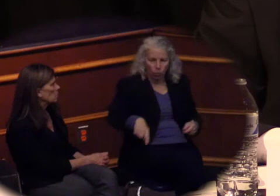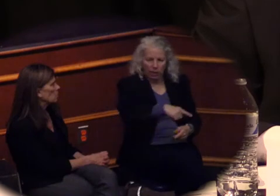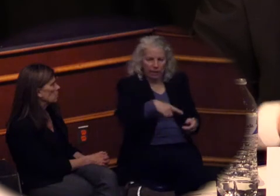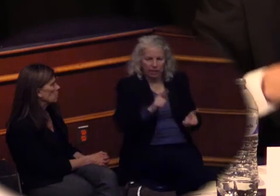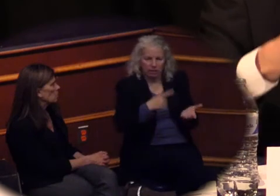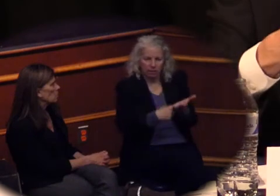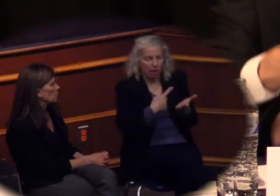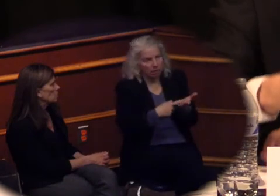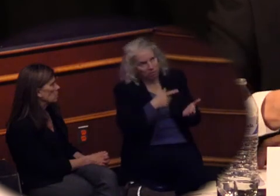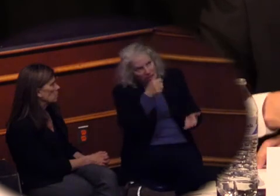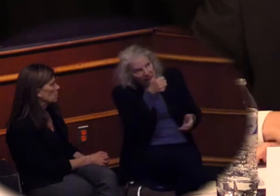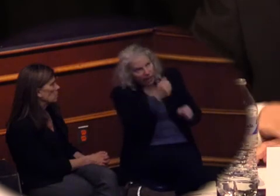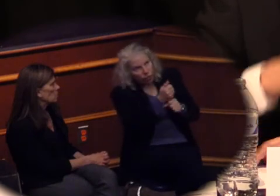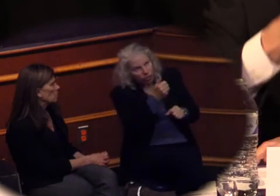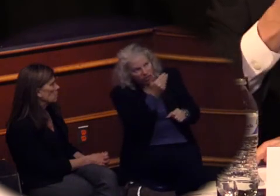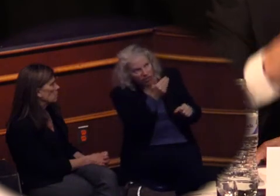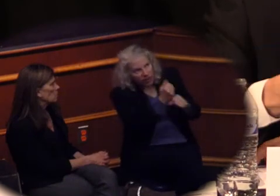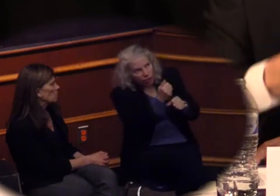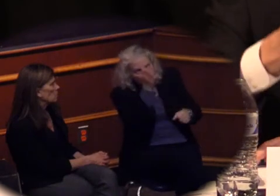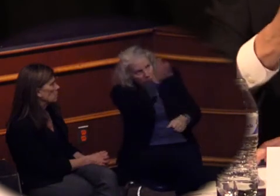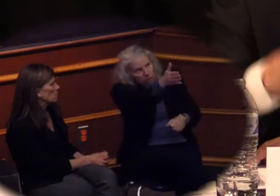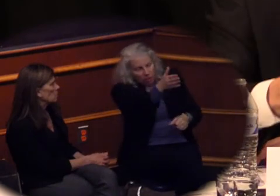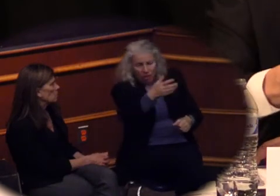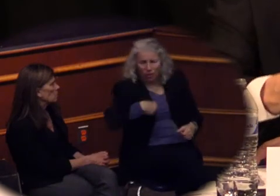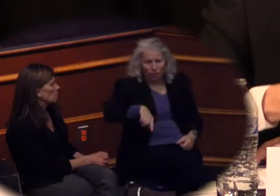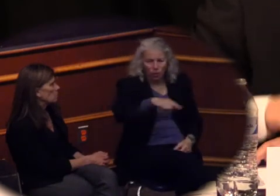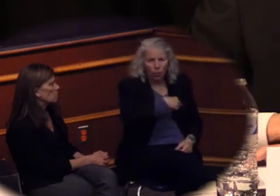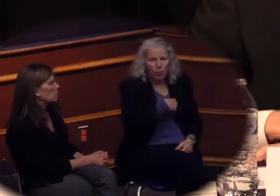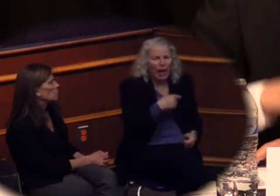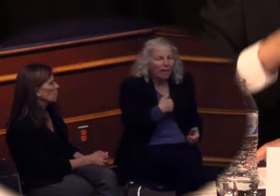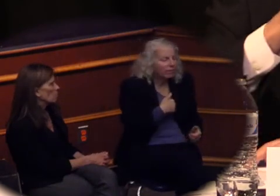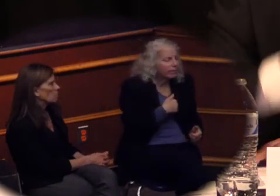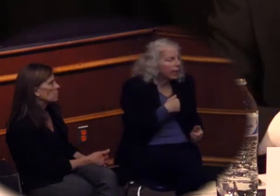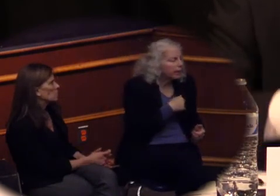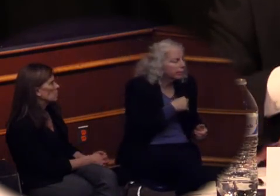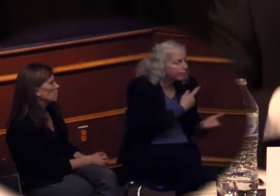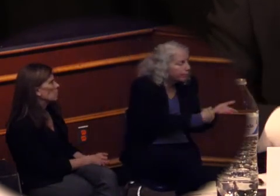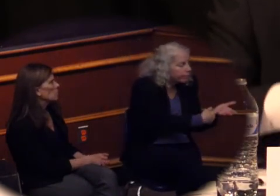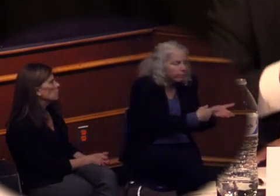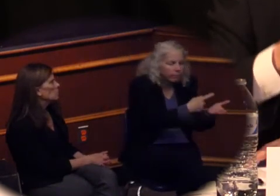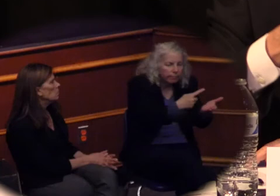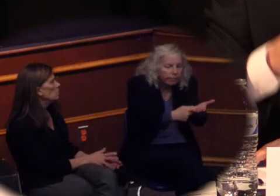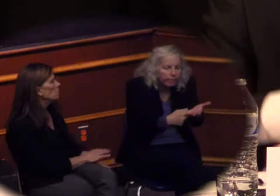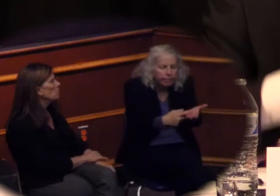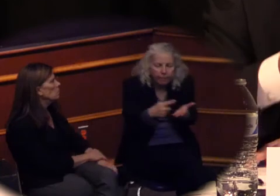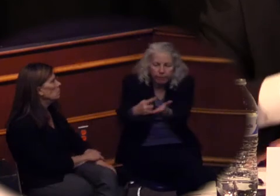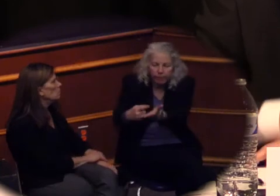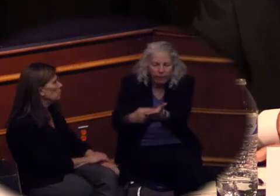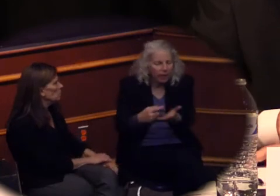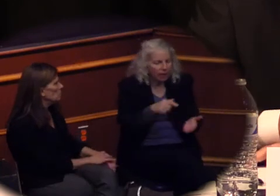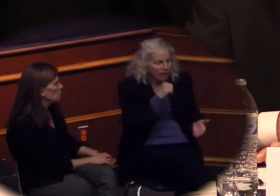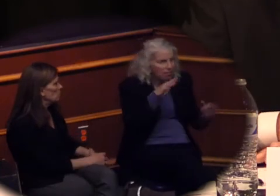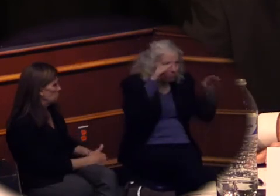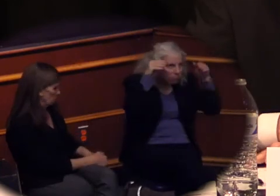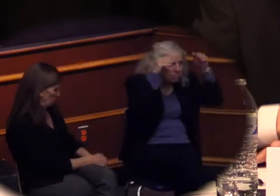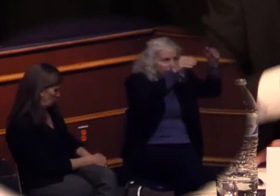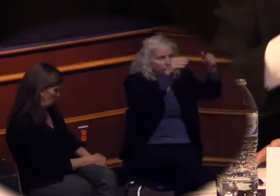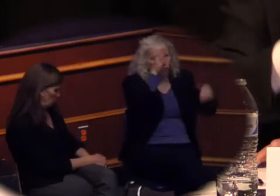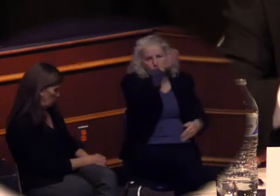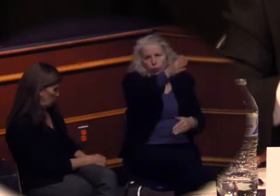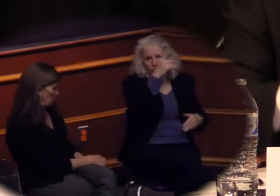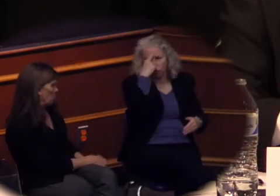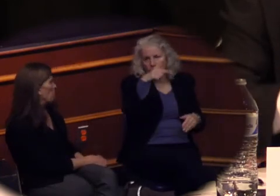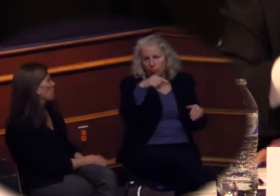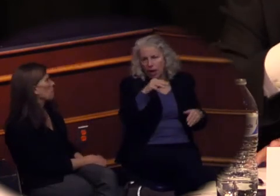15 years. Right now, we are having part-time, piecemeal conversations that do not address the core of the future of Massachusetts.